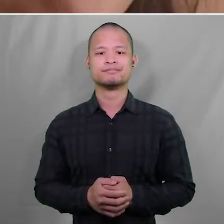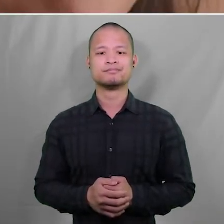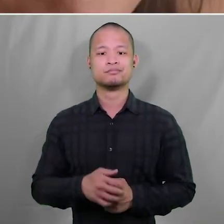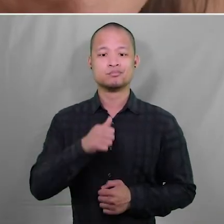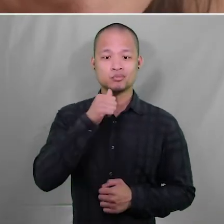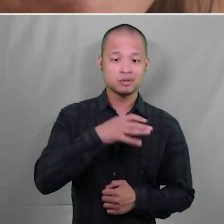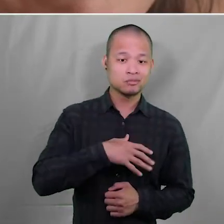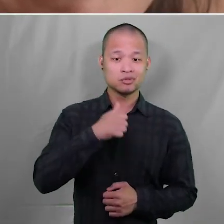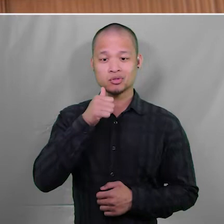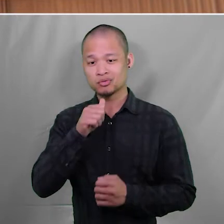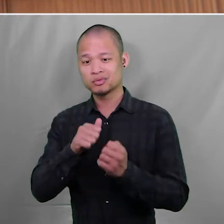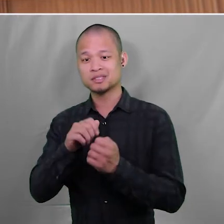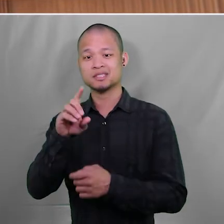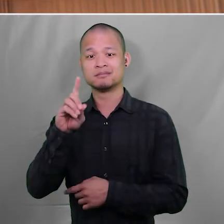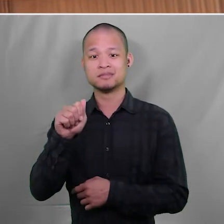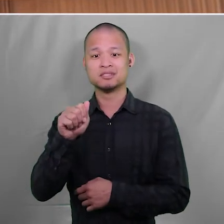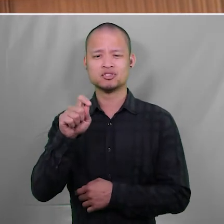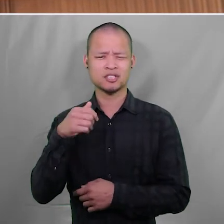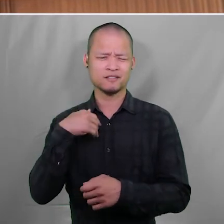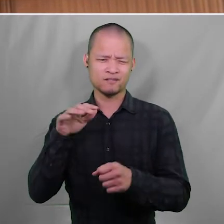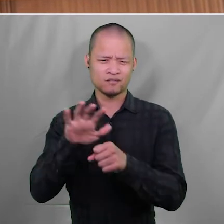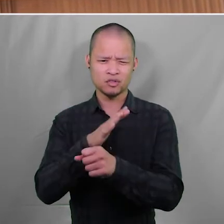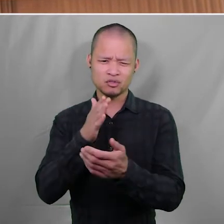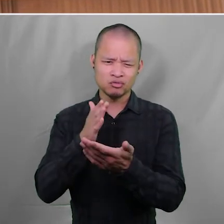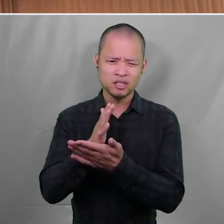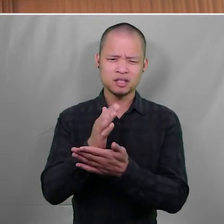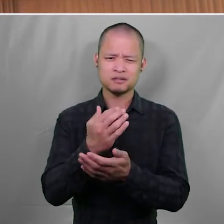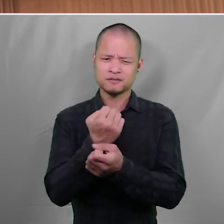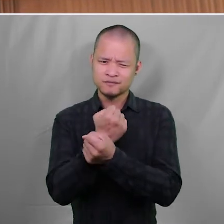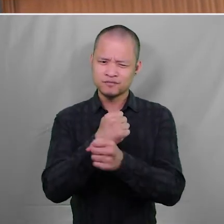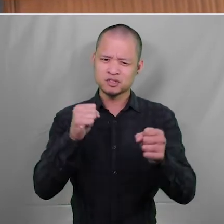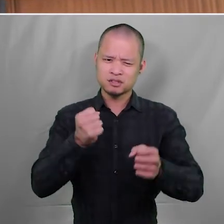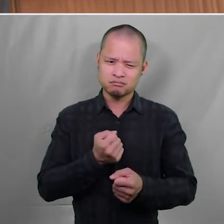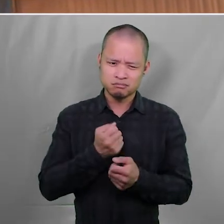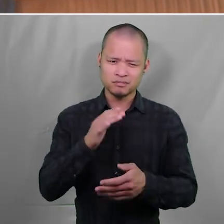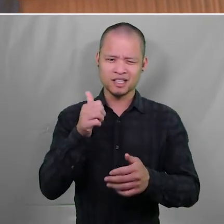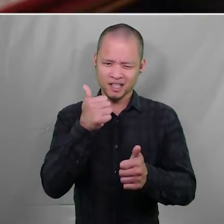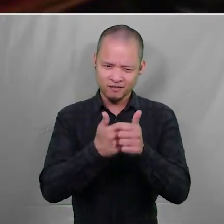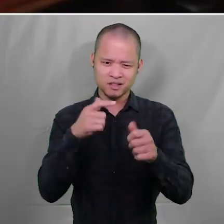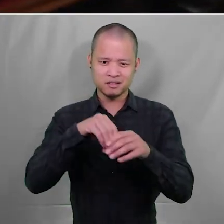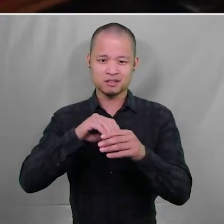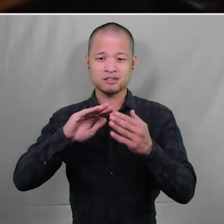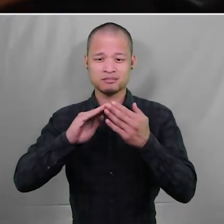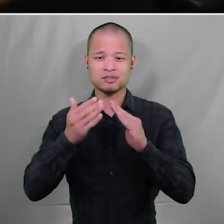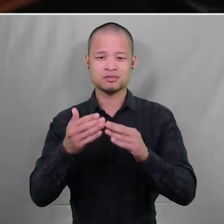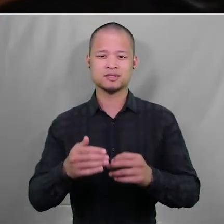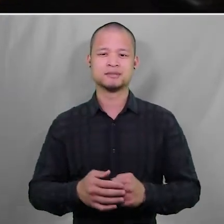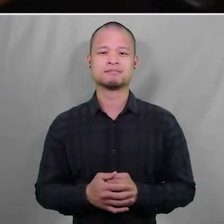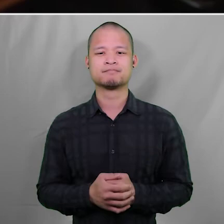Women and girls with disabilities should have the full rights and freedoms enjoyed by everyone in the community.